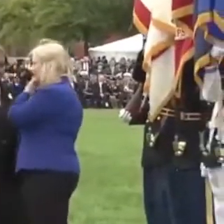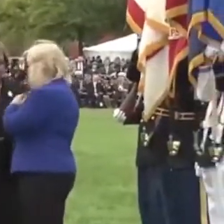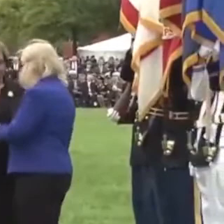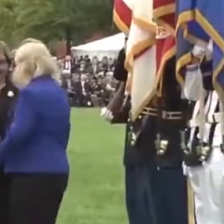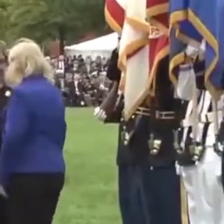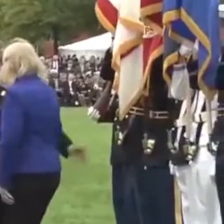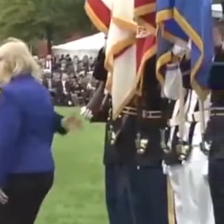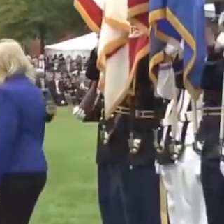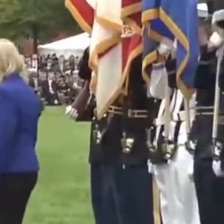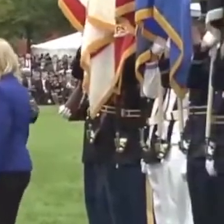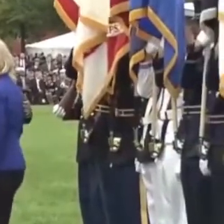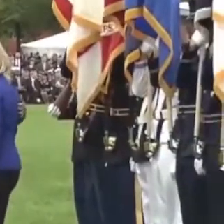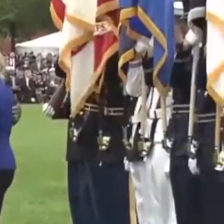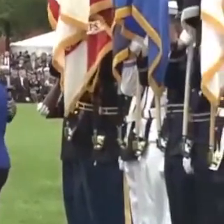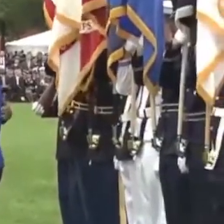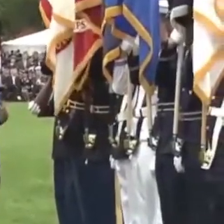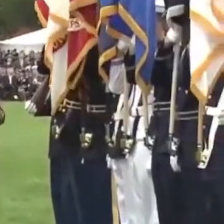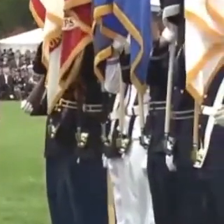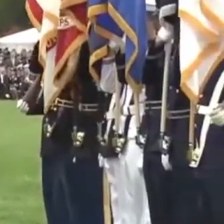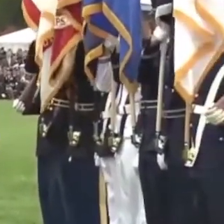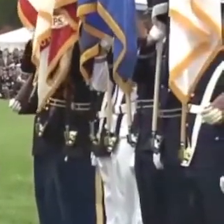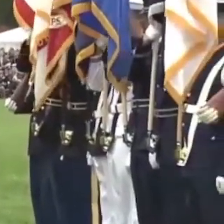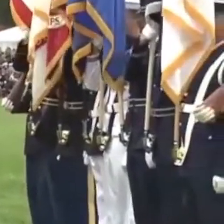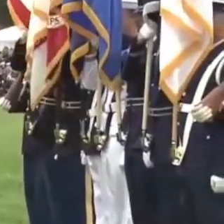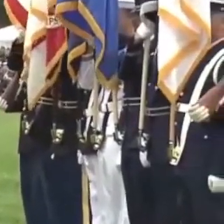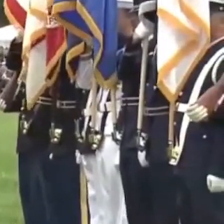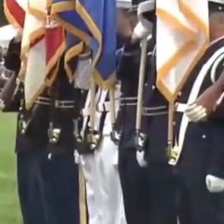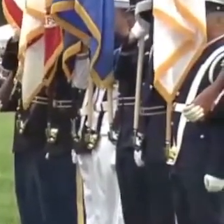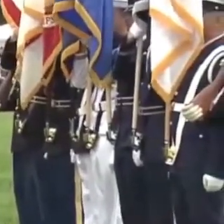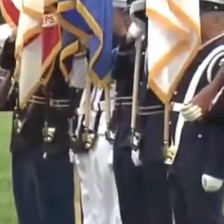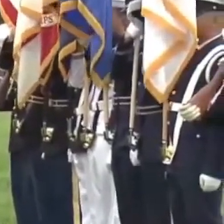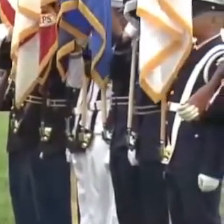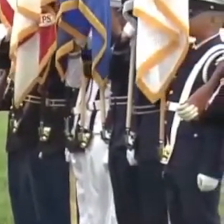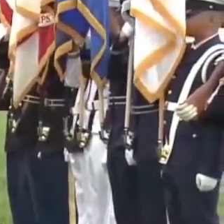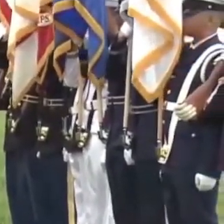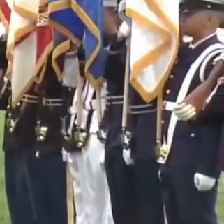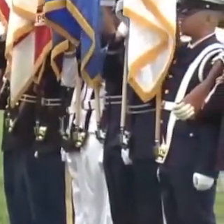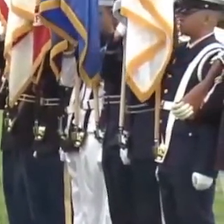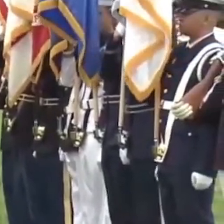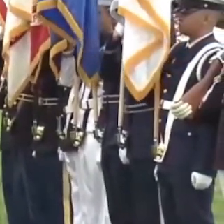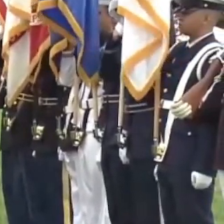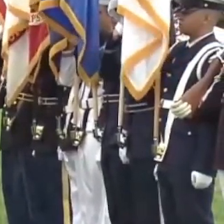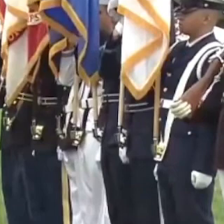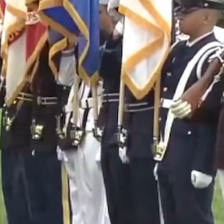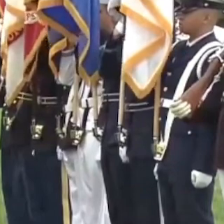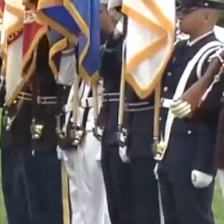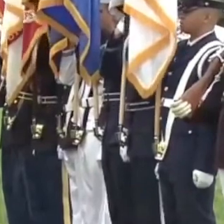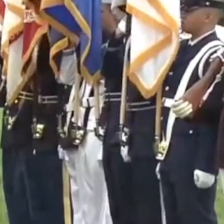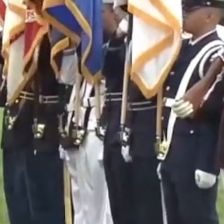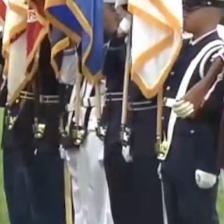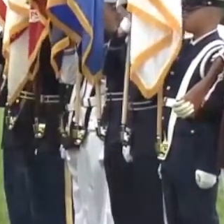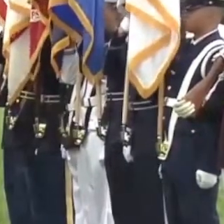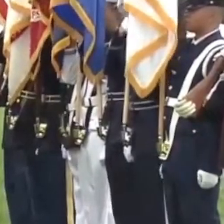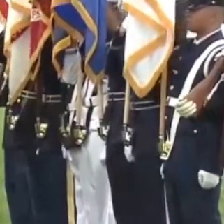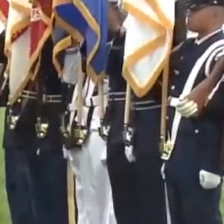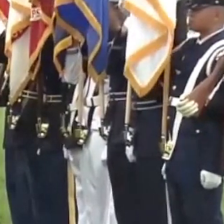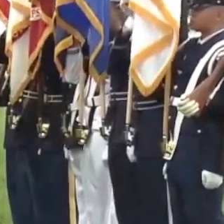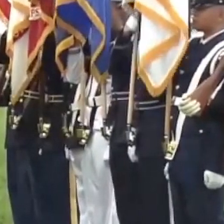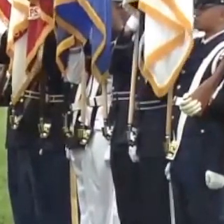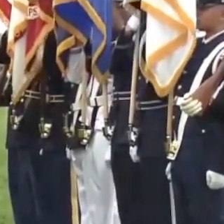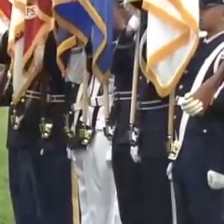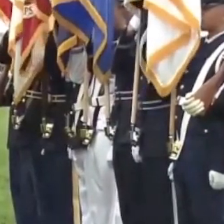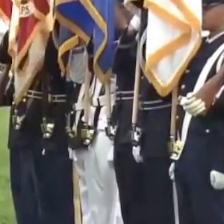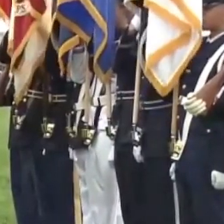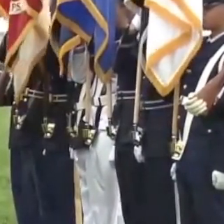from the Army, Navy, Air Force, Space Force, and Coast Guard. He was also presented the Defense Distinguished Service